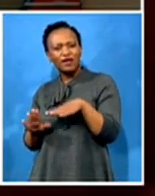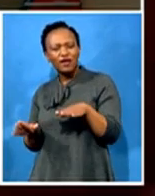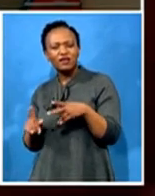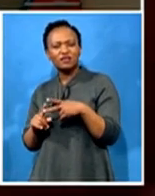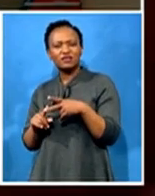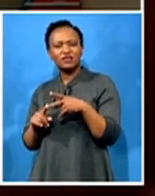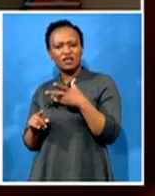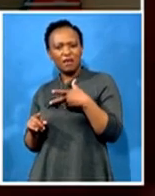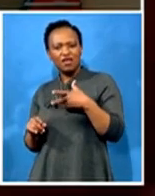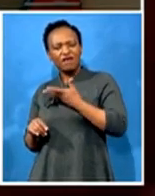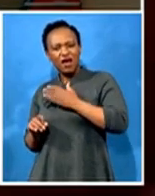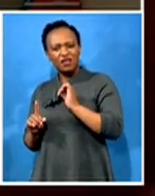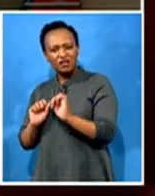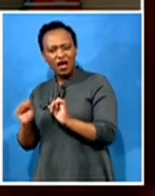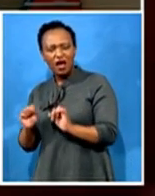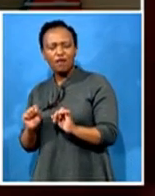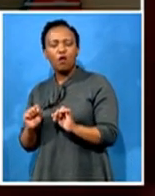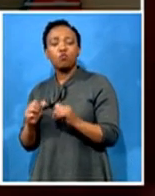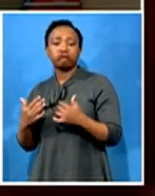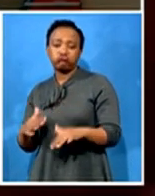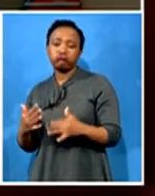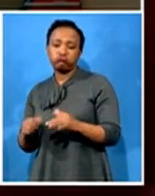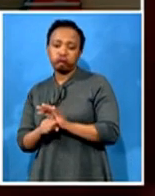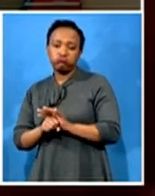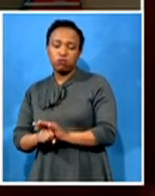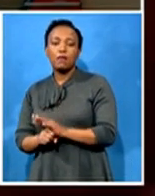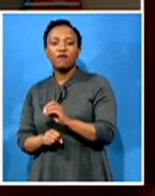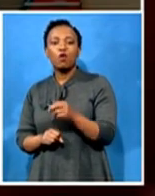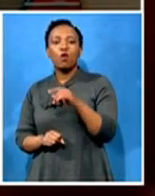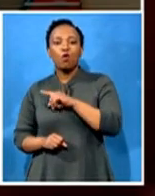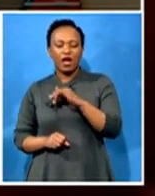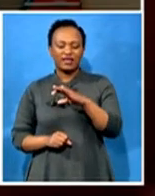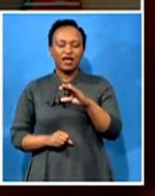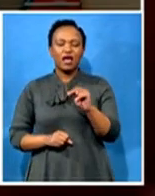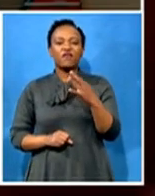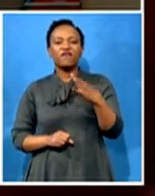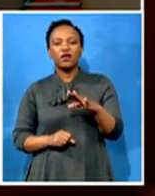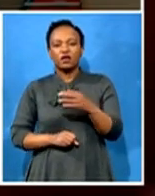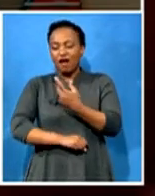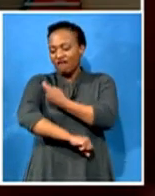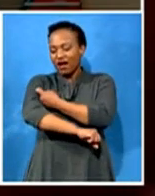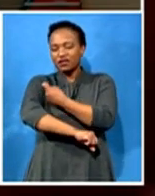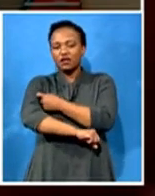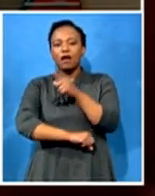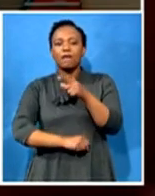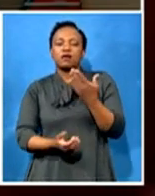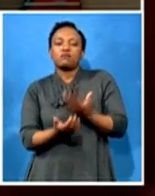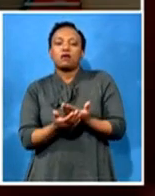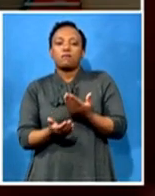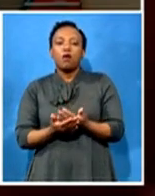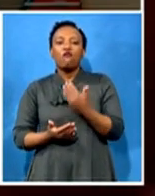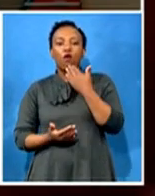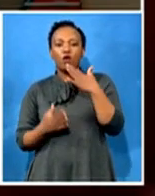The ICN has also called for this vaccine to be available to healthcare workers first upon discovery. Do